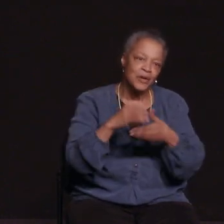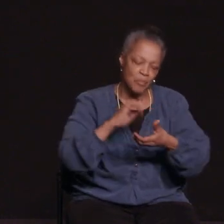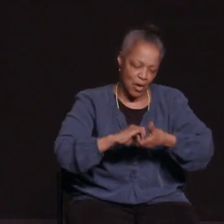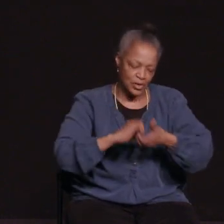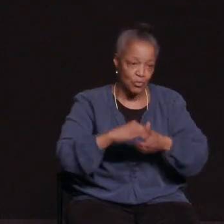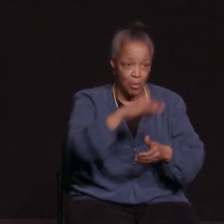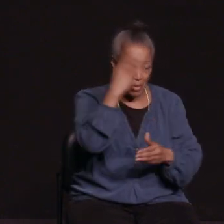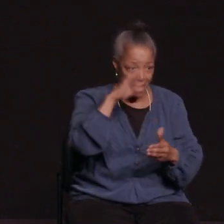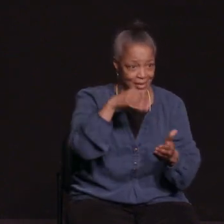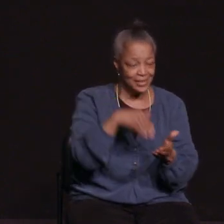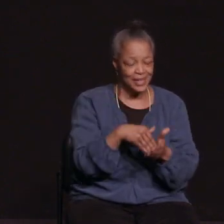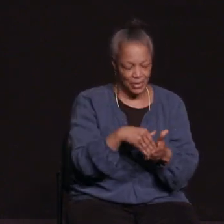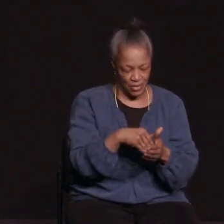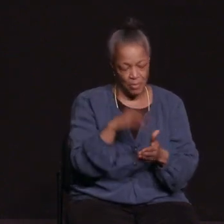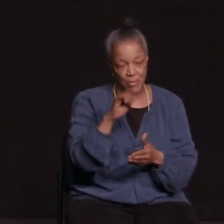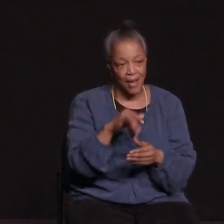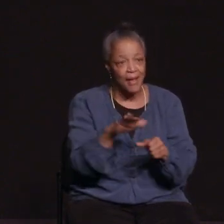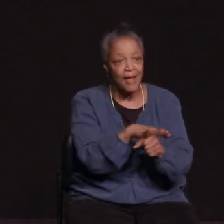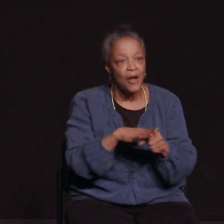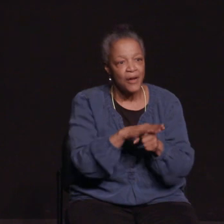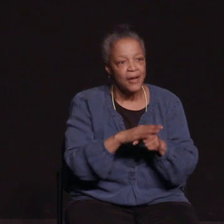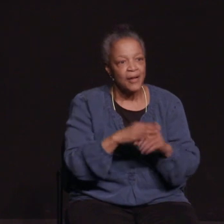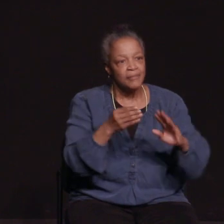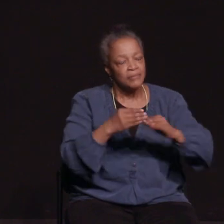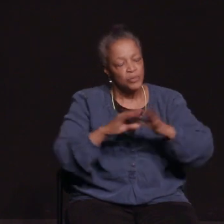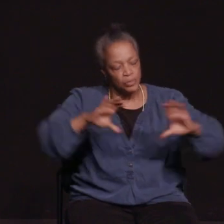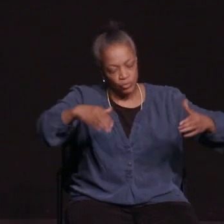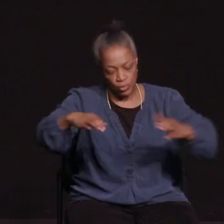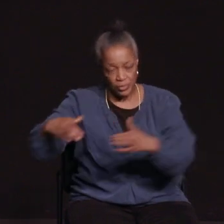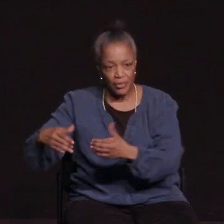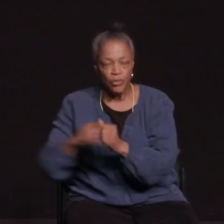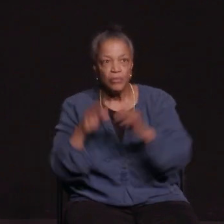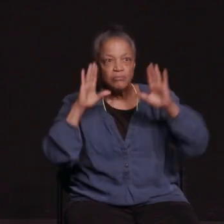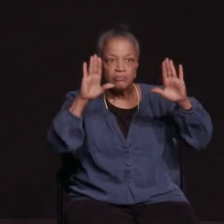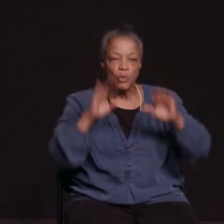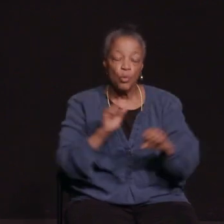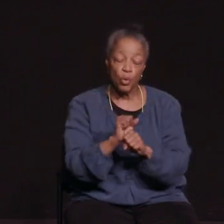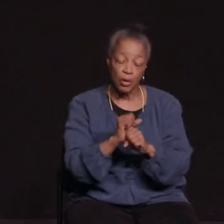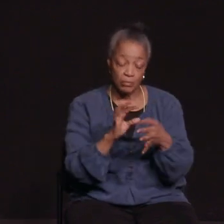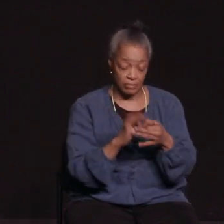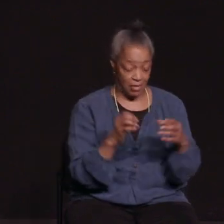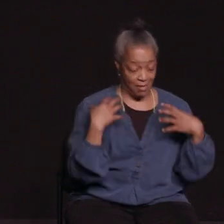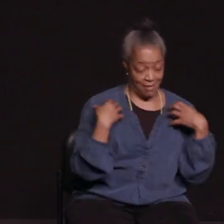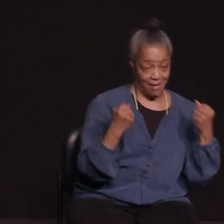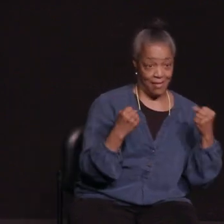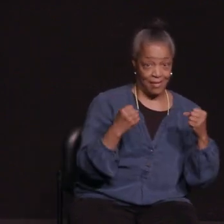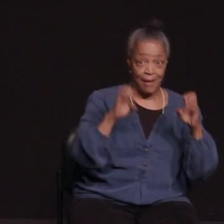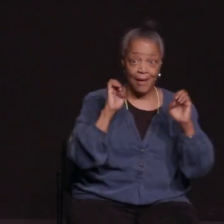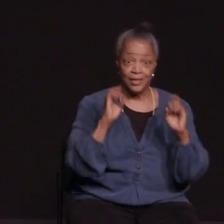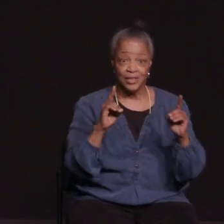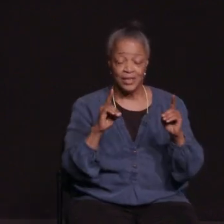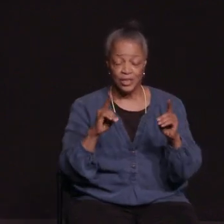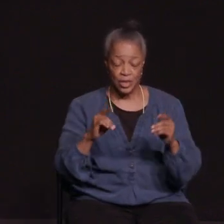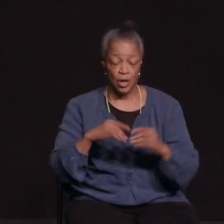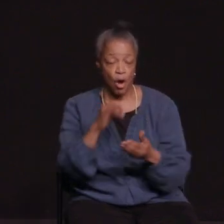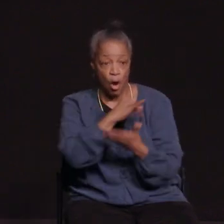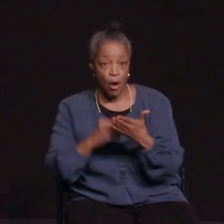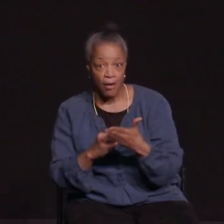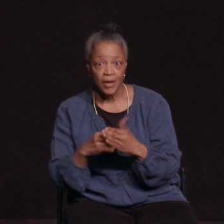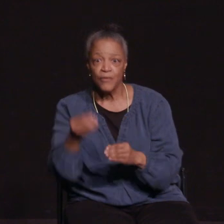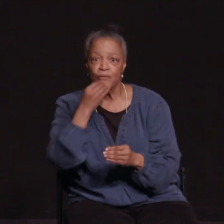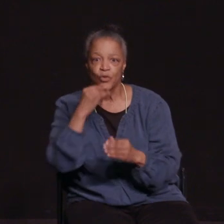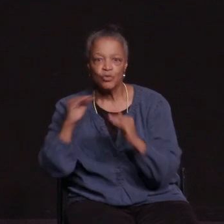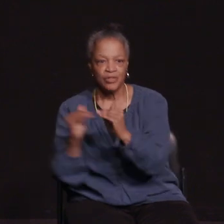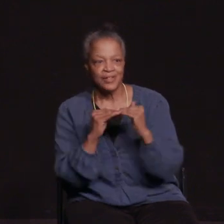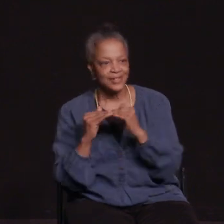Area organizations that are doing phenomenal work in health, education, art, and food justice.